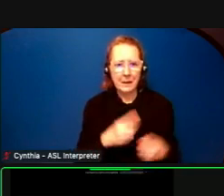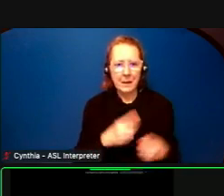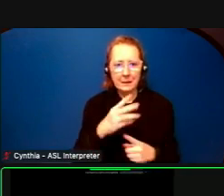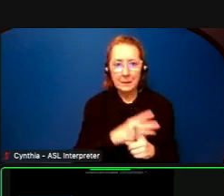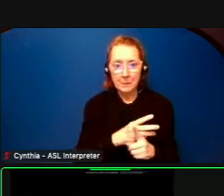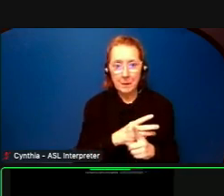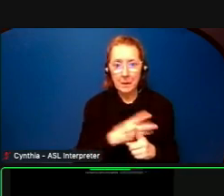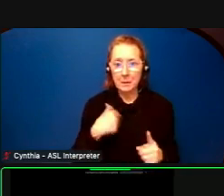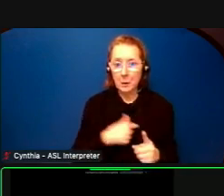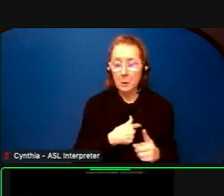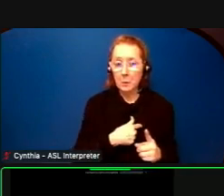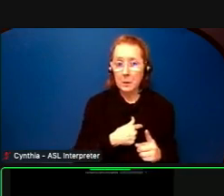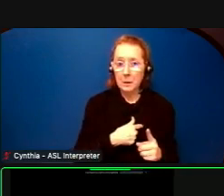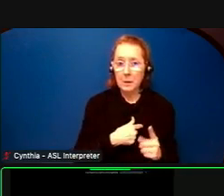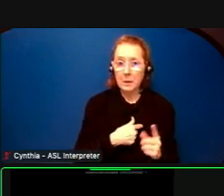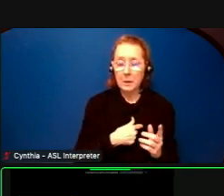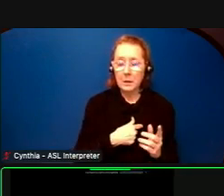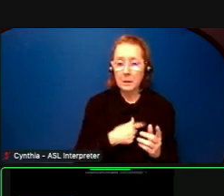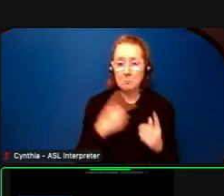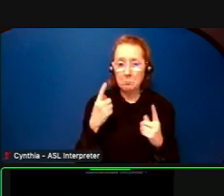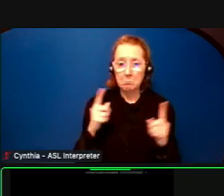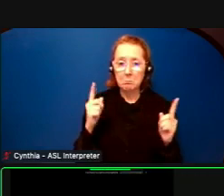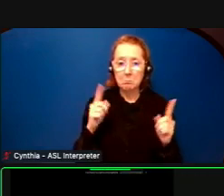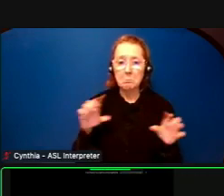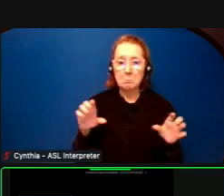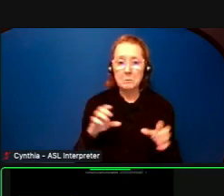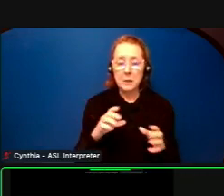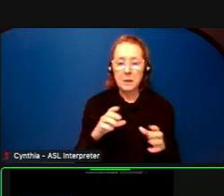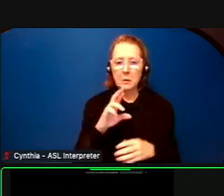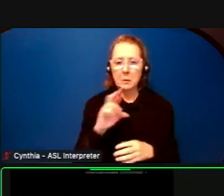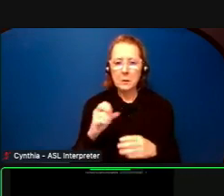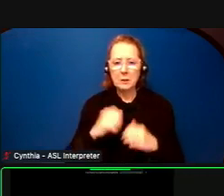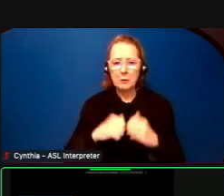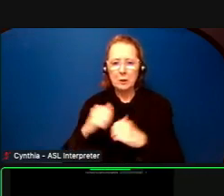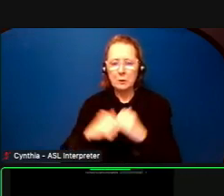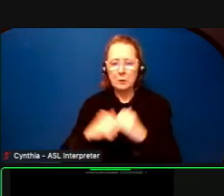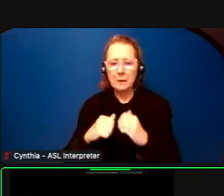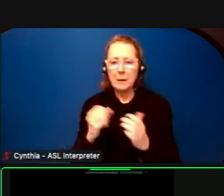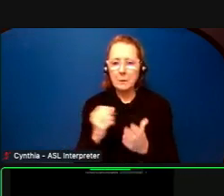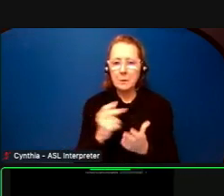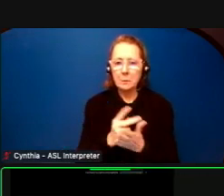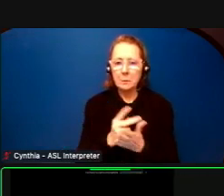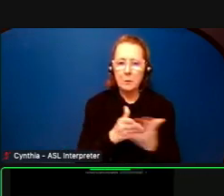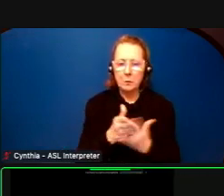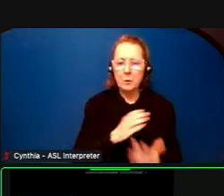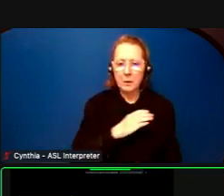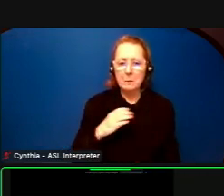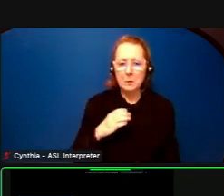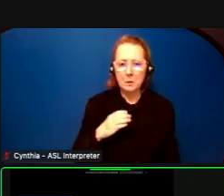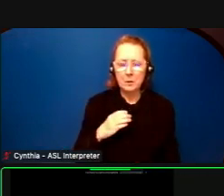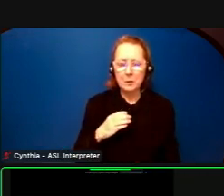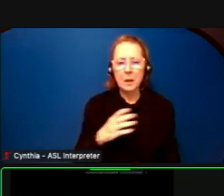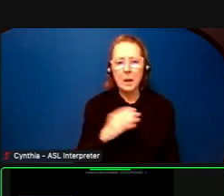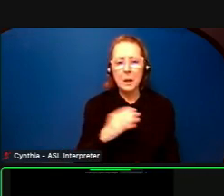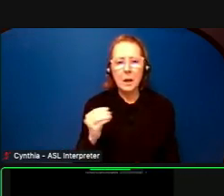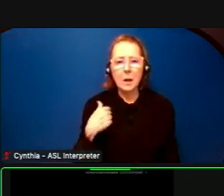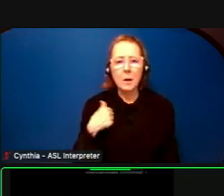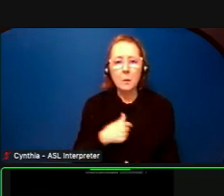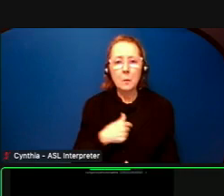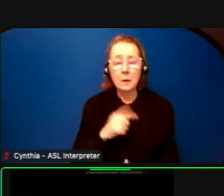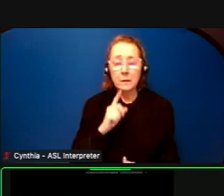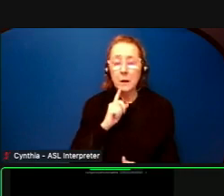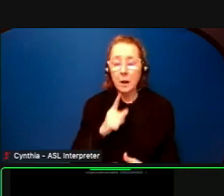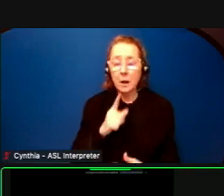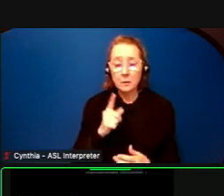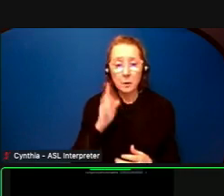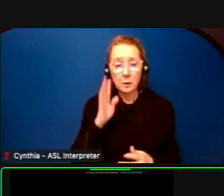were able to do some restructuring that was approved through the commission. And we've actually strategized